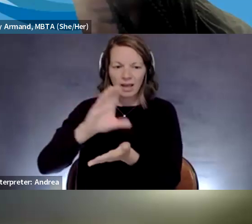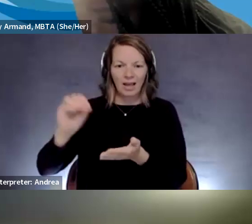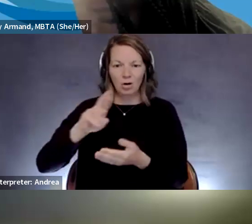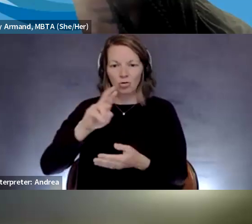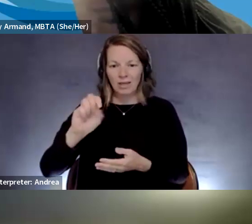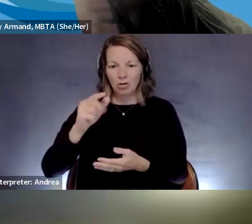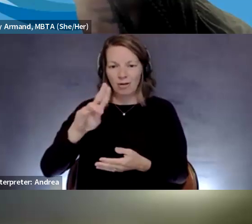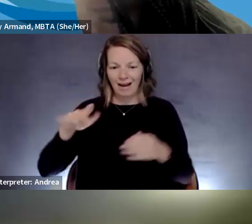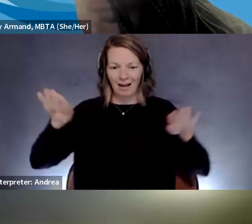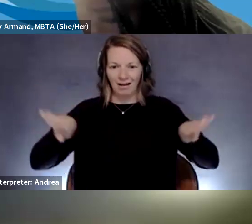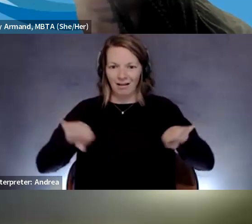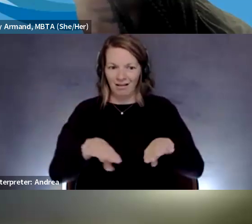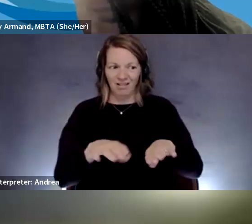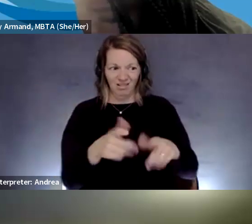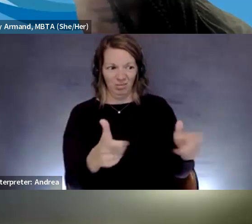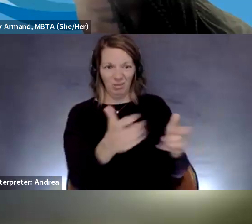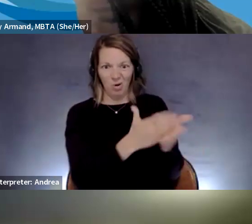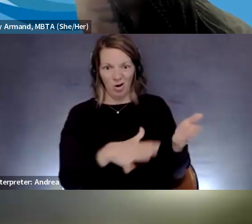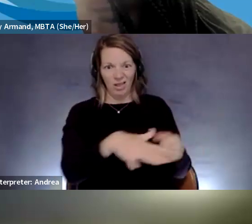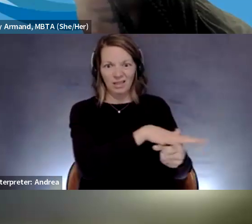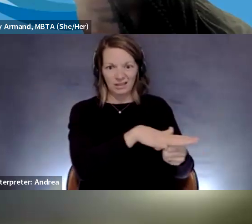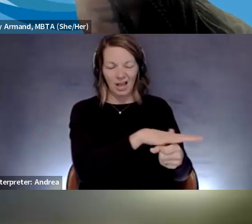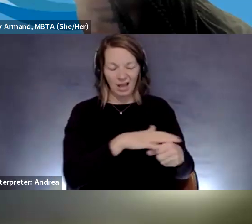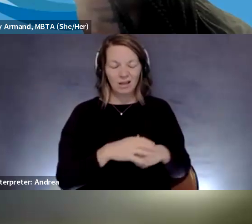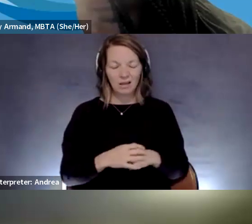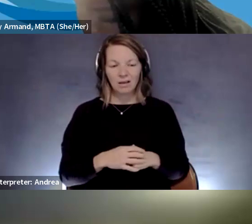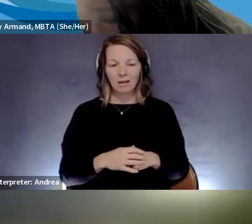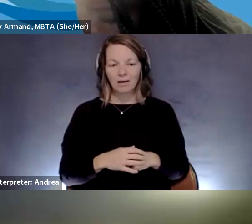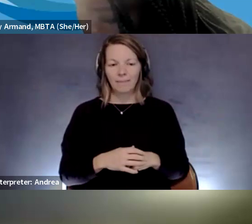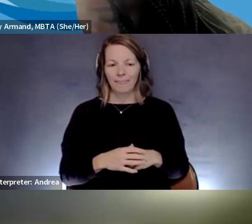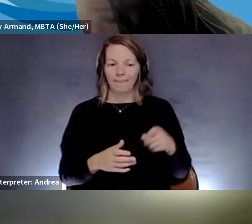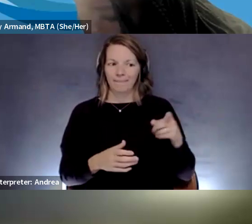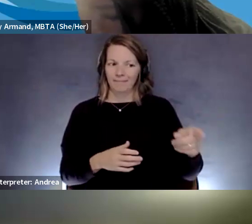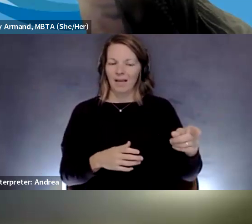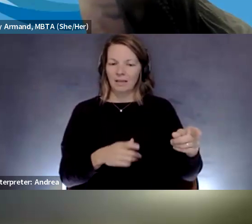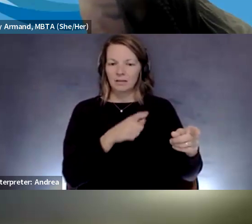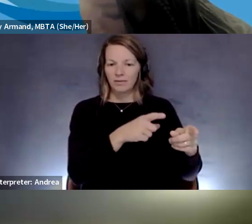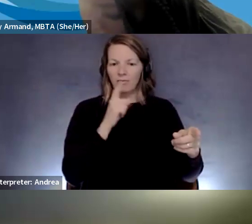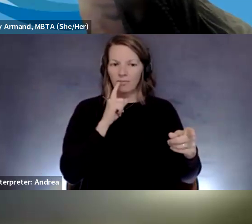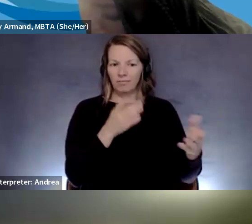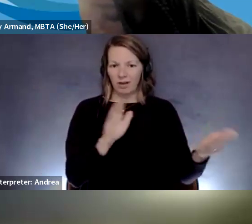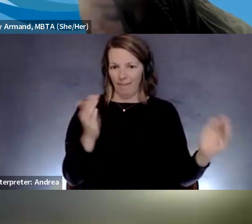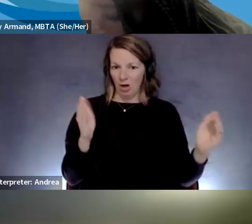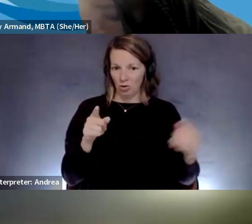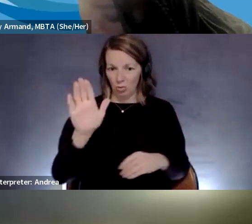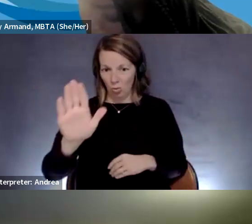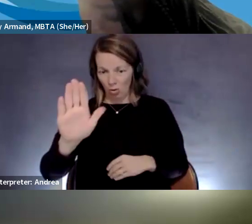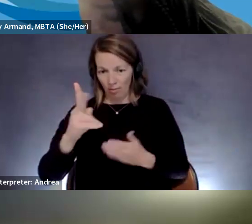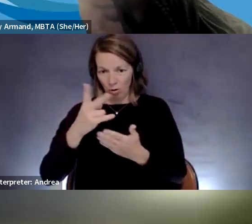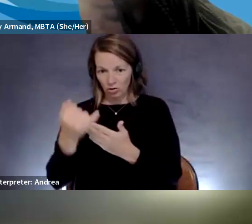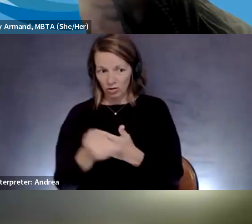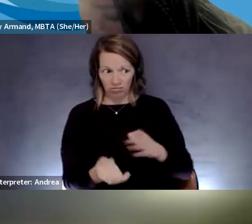on a much larger portion of the site than is the subject of the proposed high rail project, and they did so in